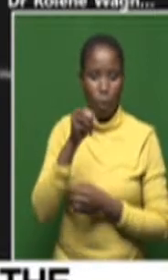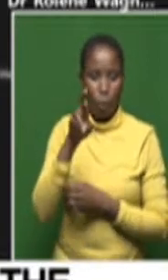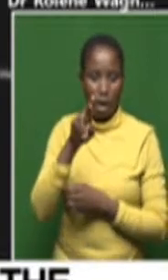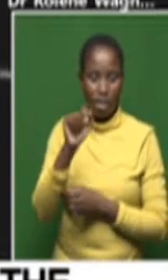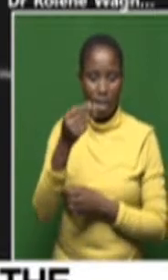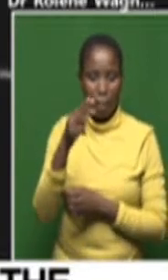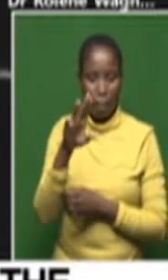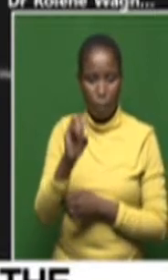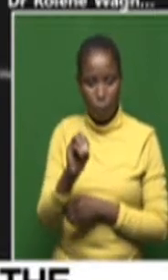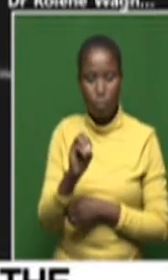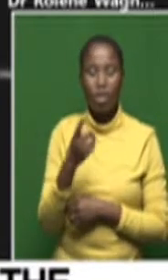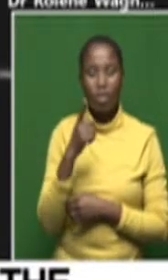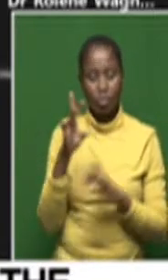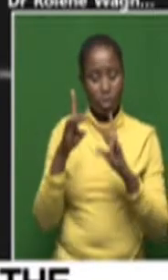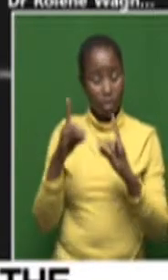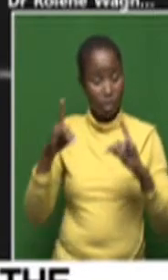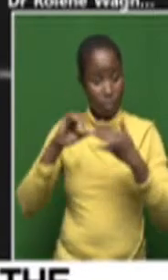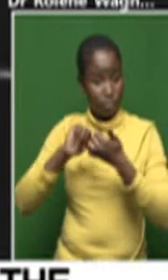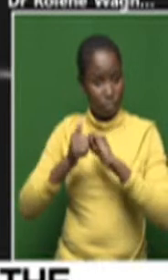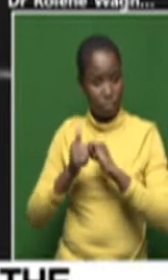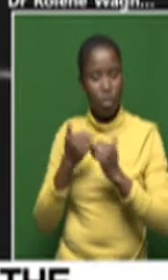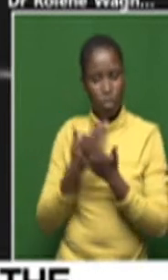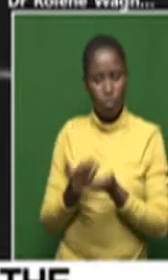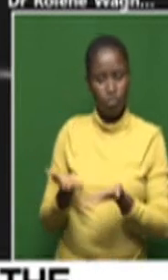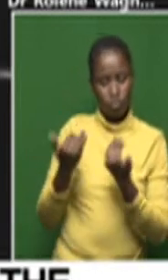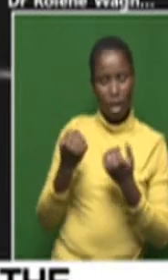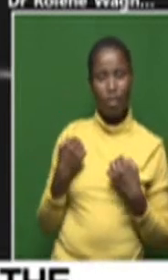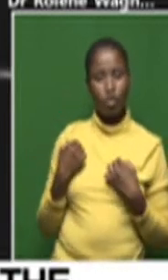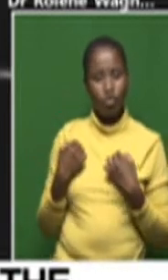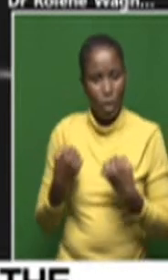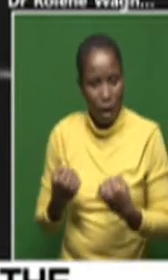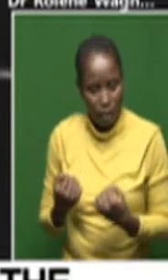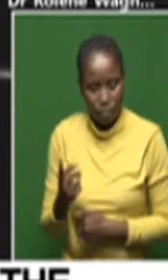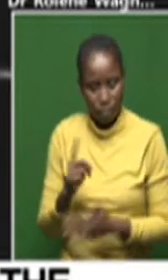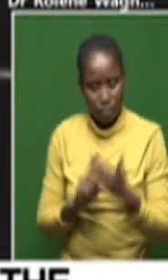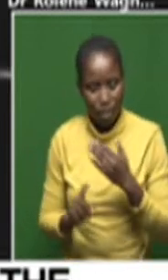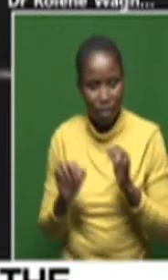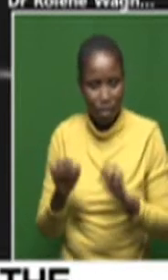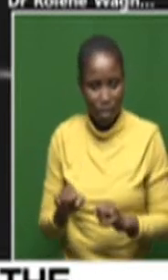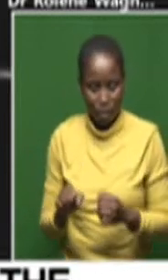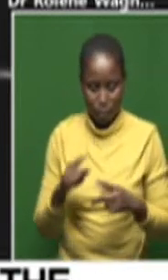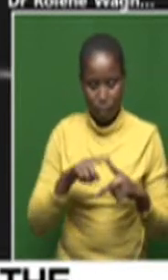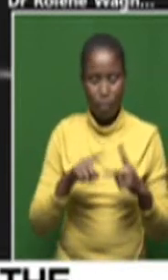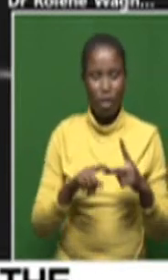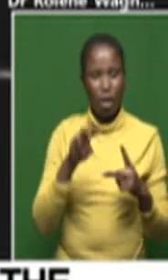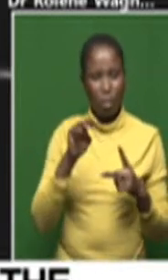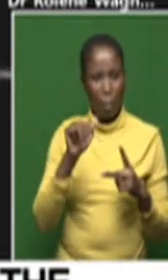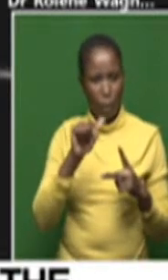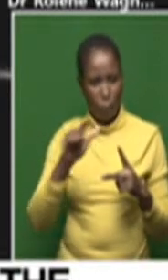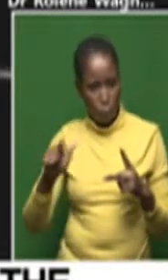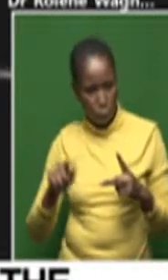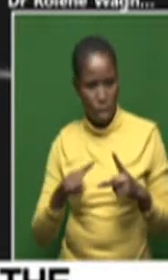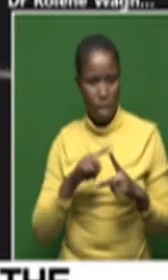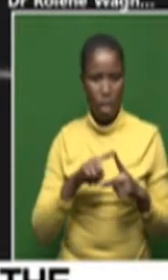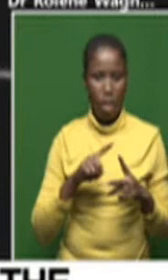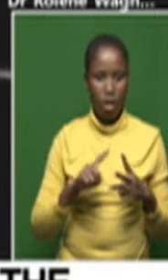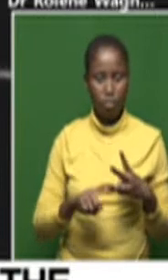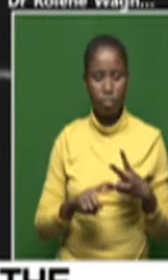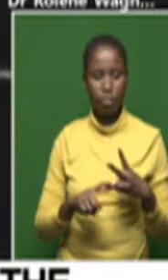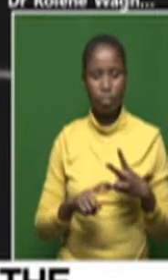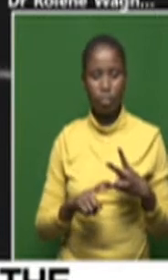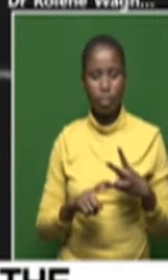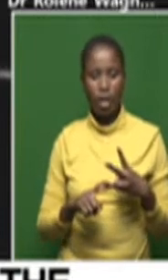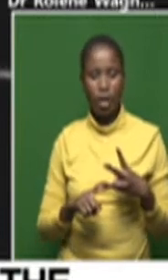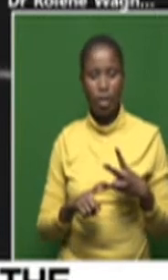made the stadium available for a drive-through. It's behind one of our malls. There's also a proposal underway to have a drive-through